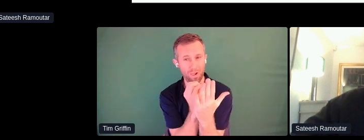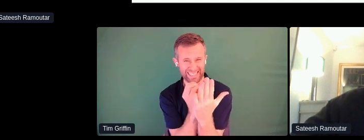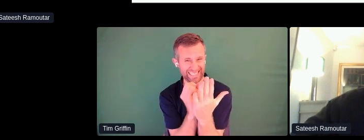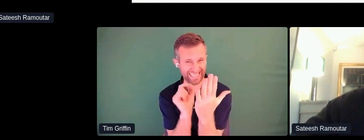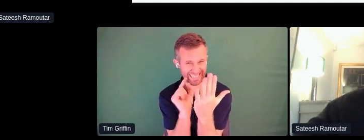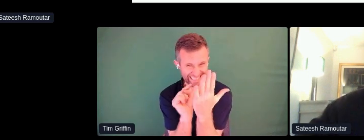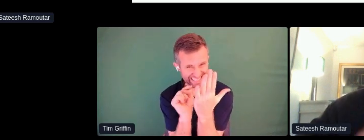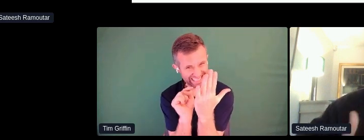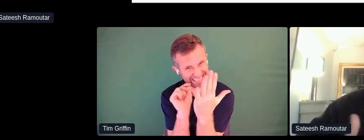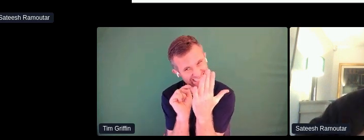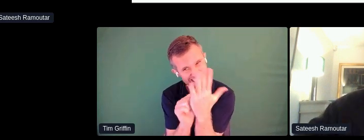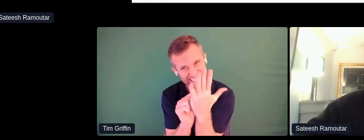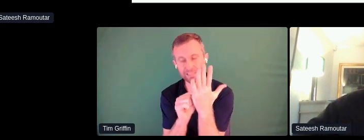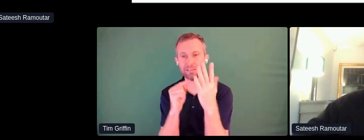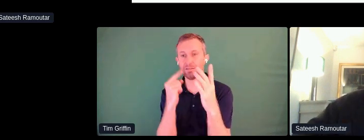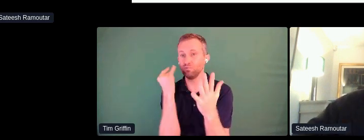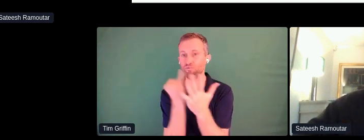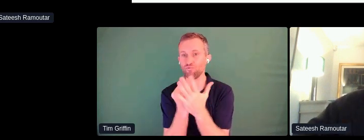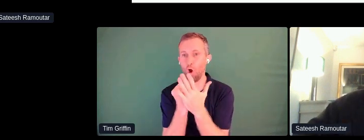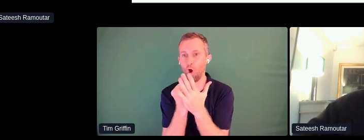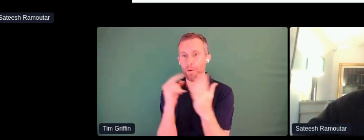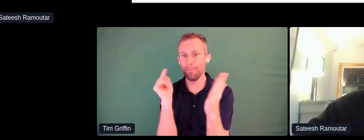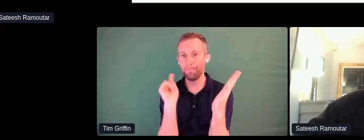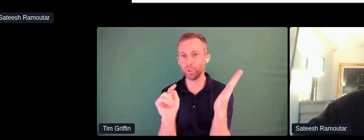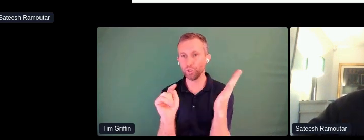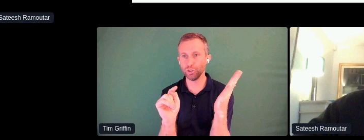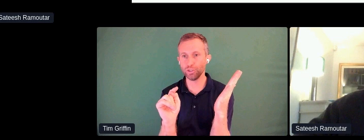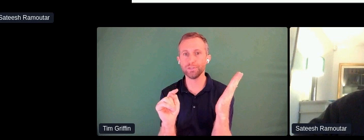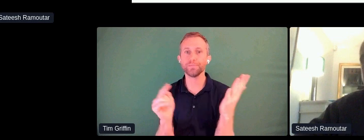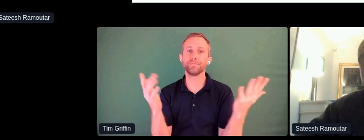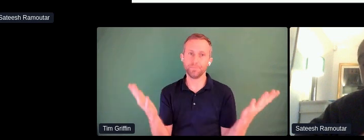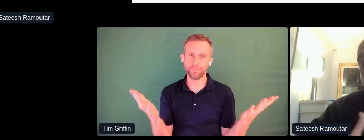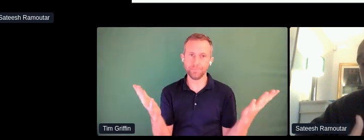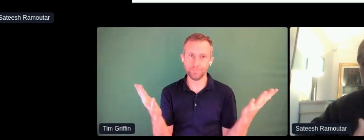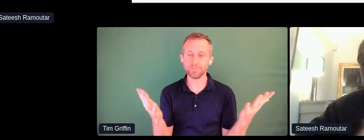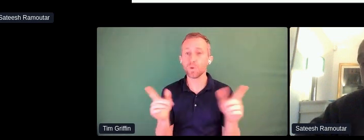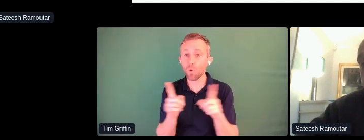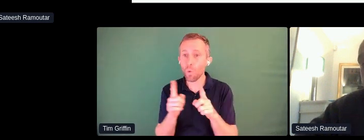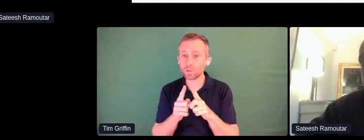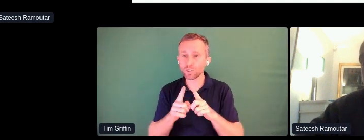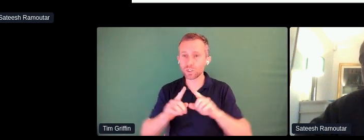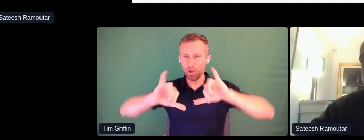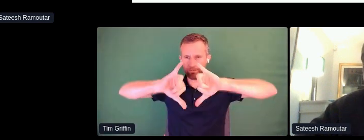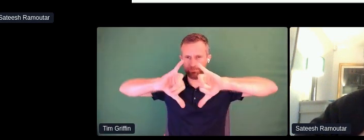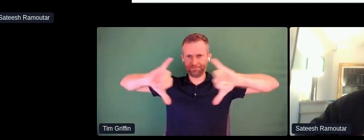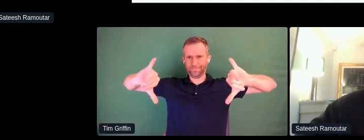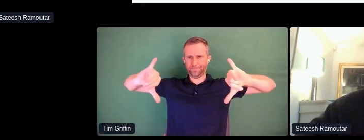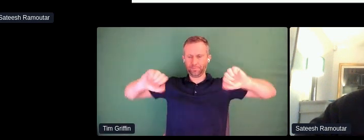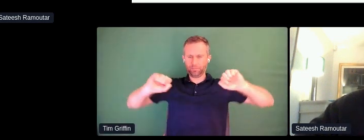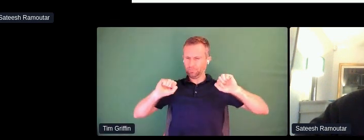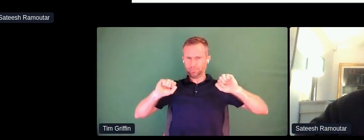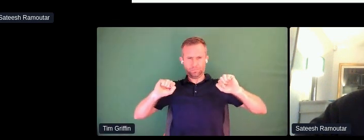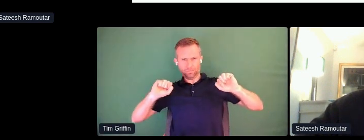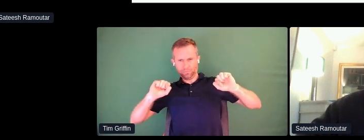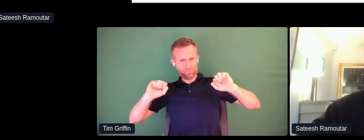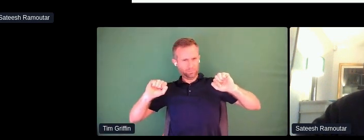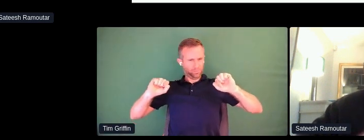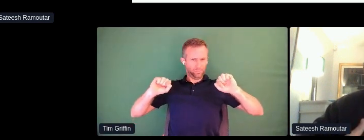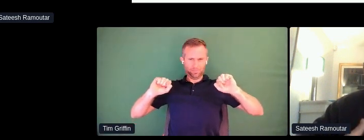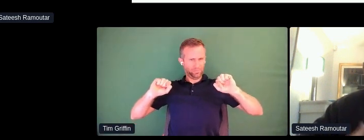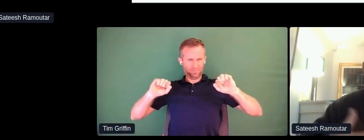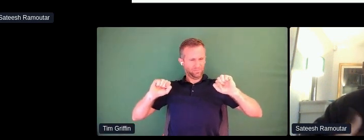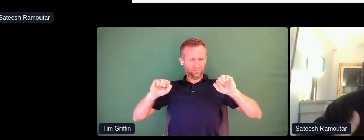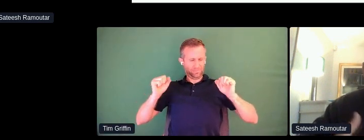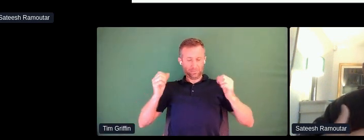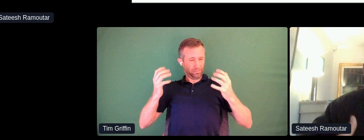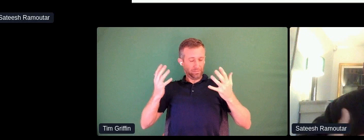be confusing. So even for people like Jerry who are competent online, just getting a little bit older could mean layouts could be confusing, but